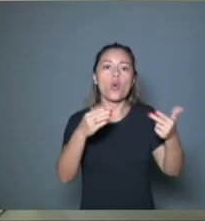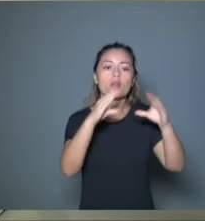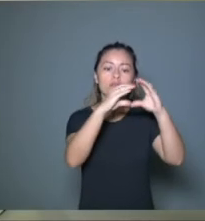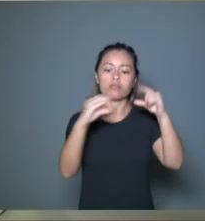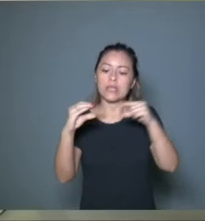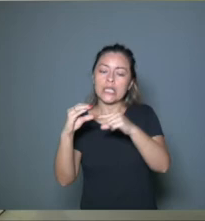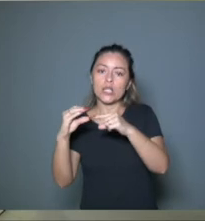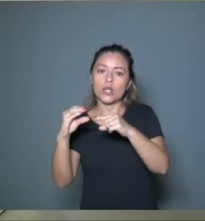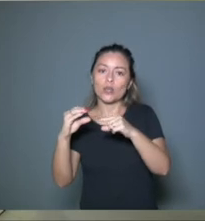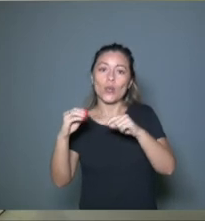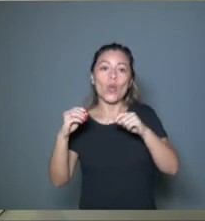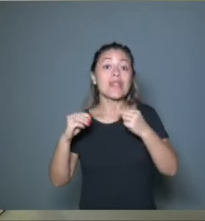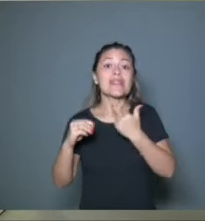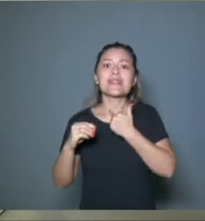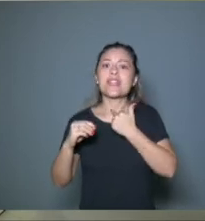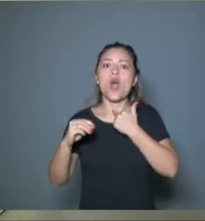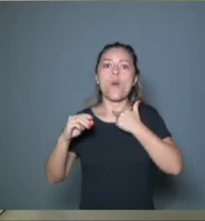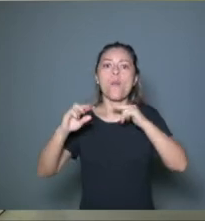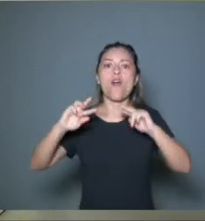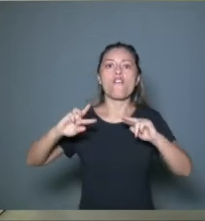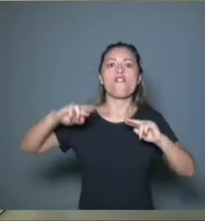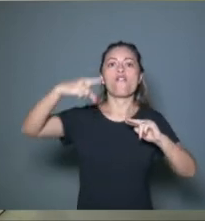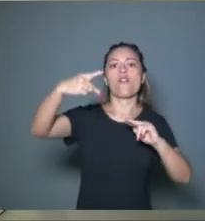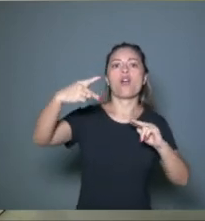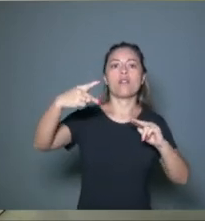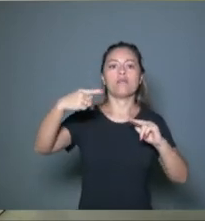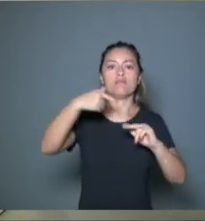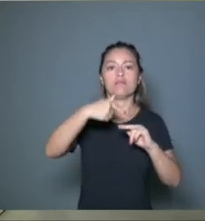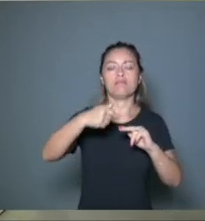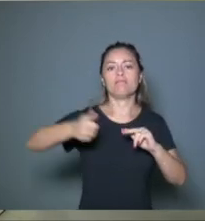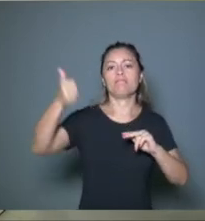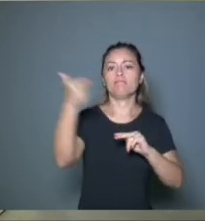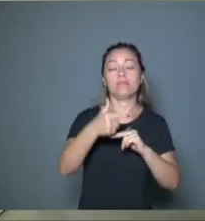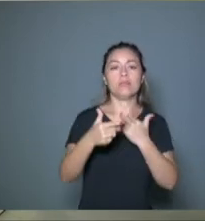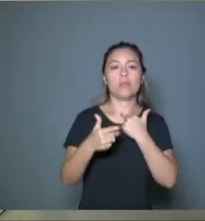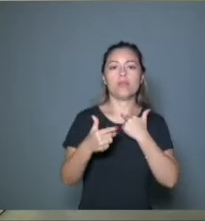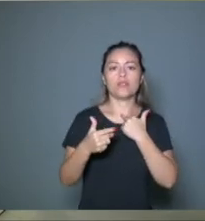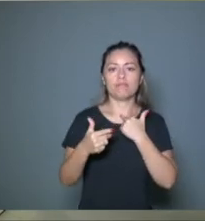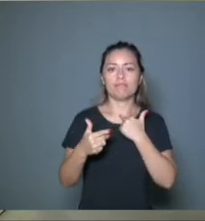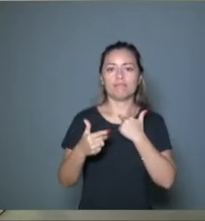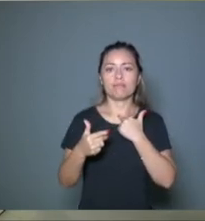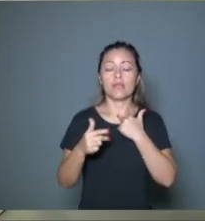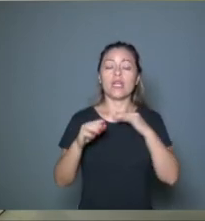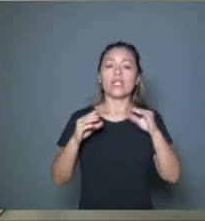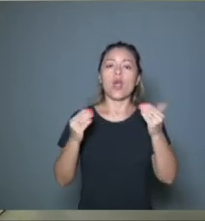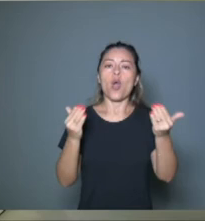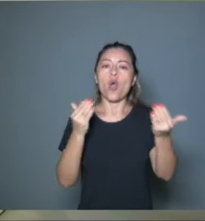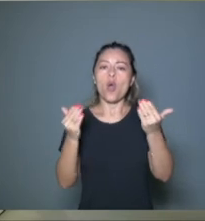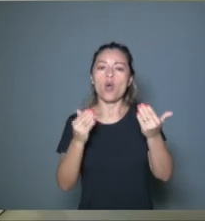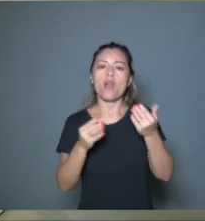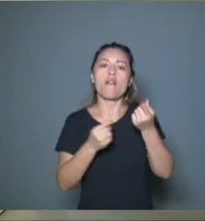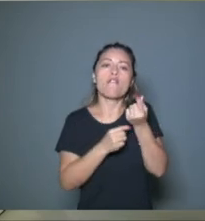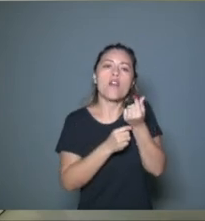asset and net equity cannot be higher than 2.5x. So with all the price